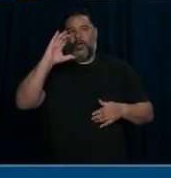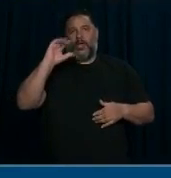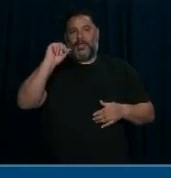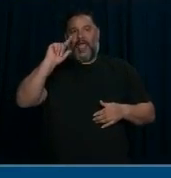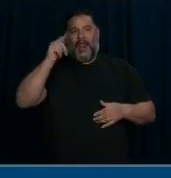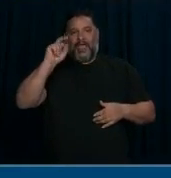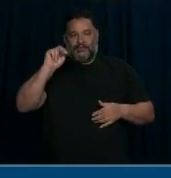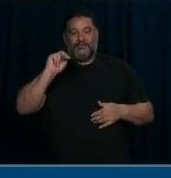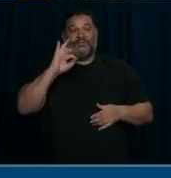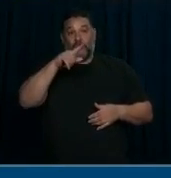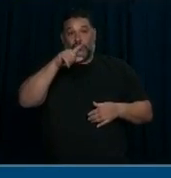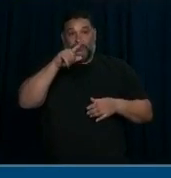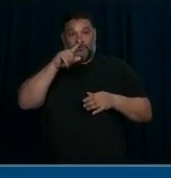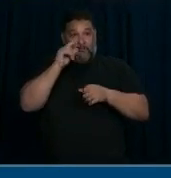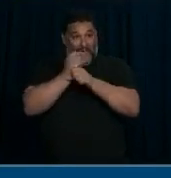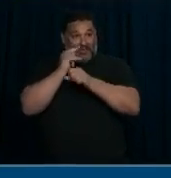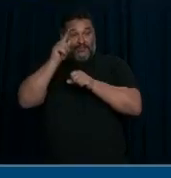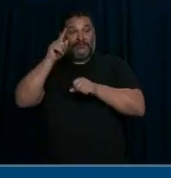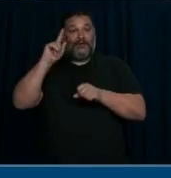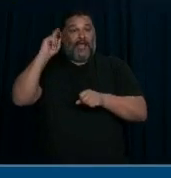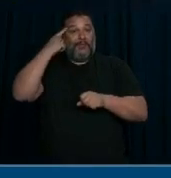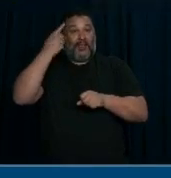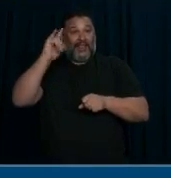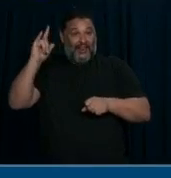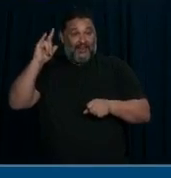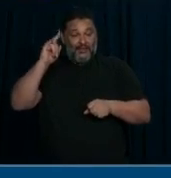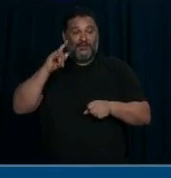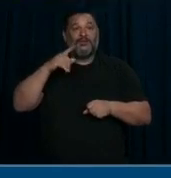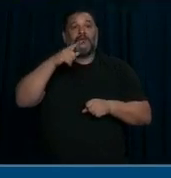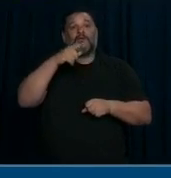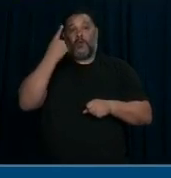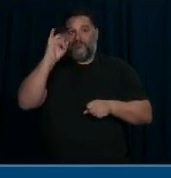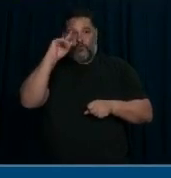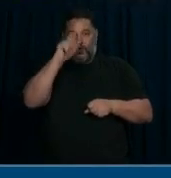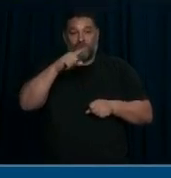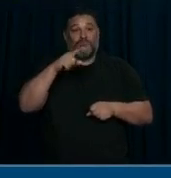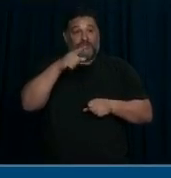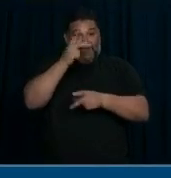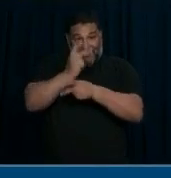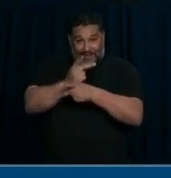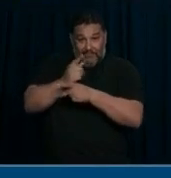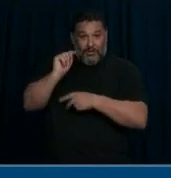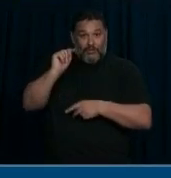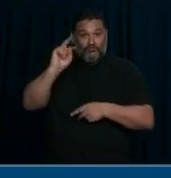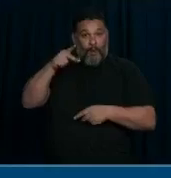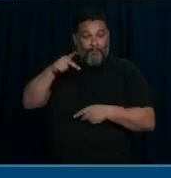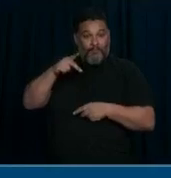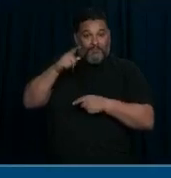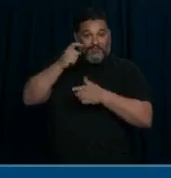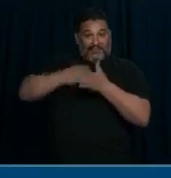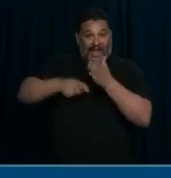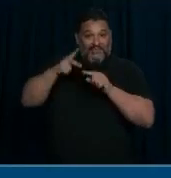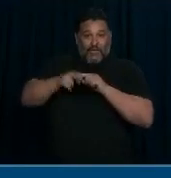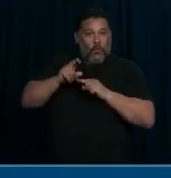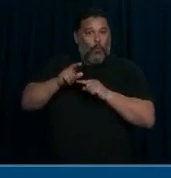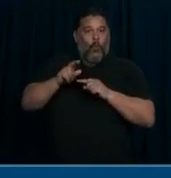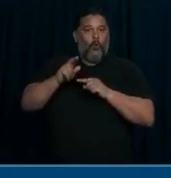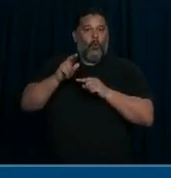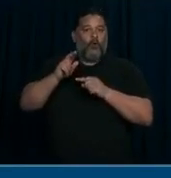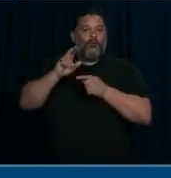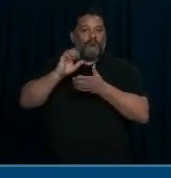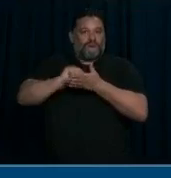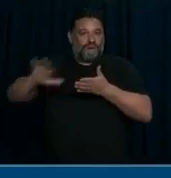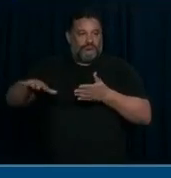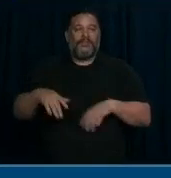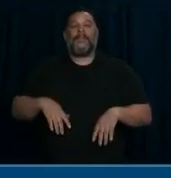the questions you'll have to answer is whether to keep or repeal the Trump tax cuts. Where do you stand on that? Well, I've been asked this question for